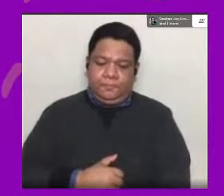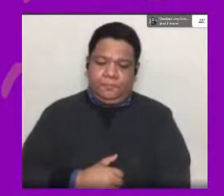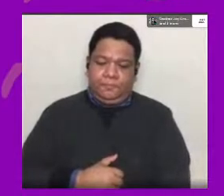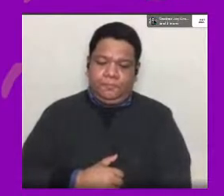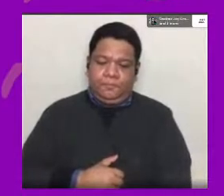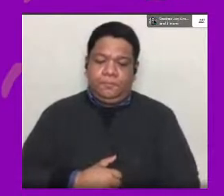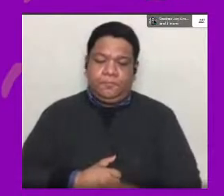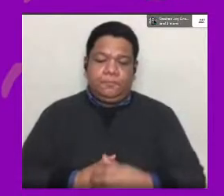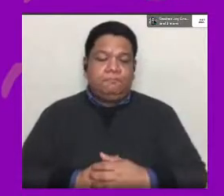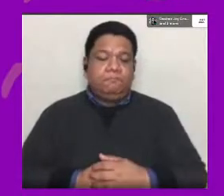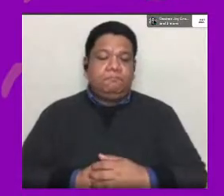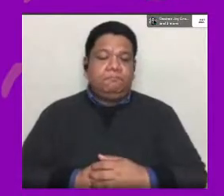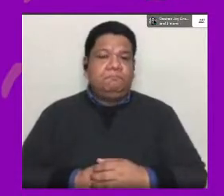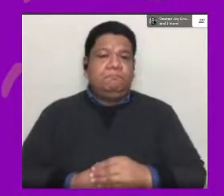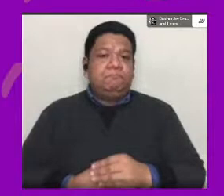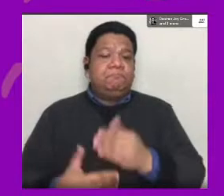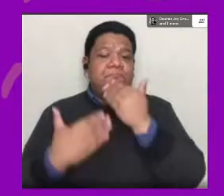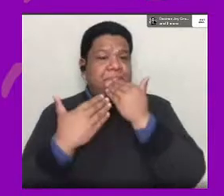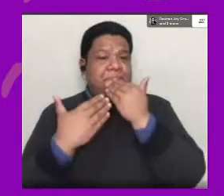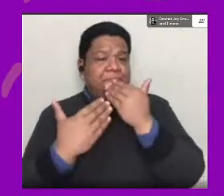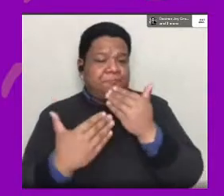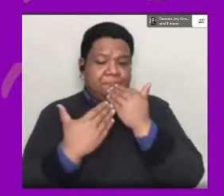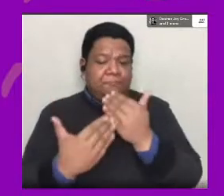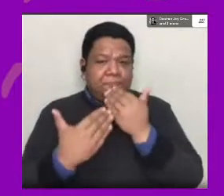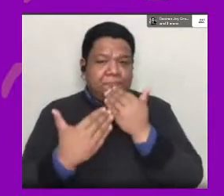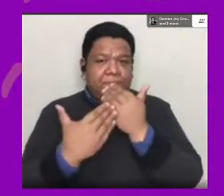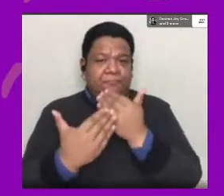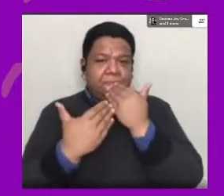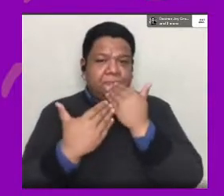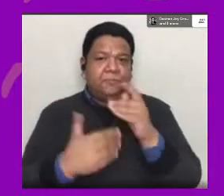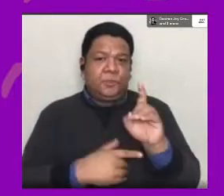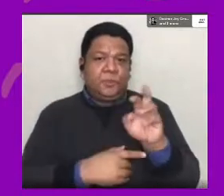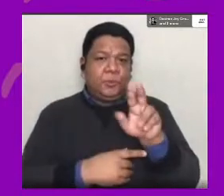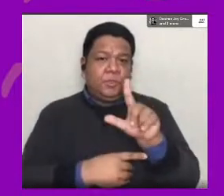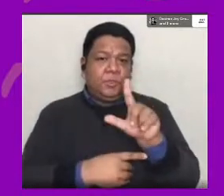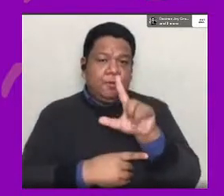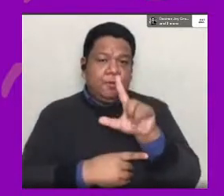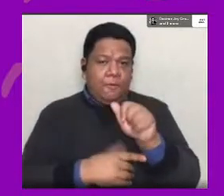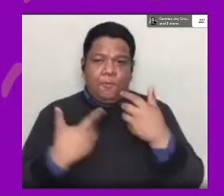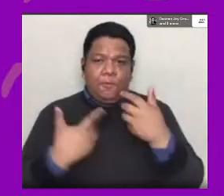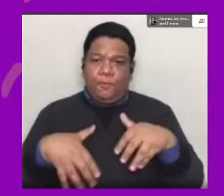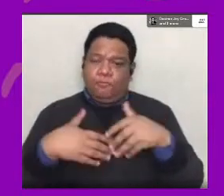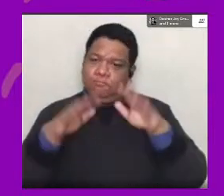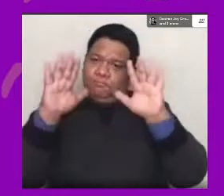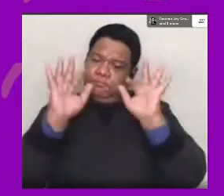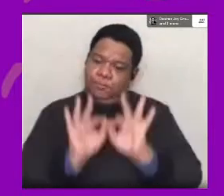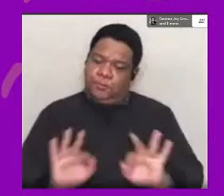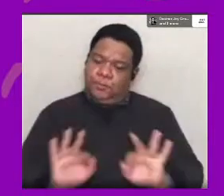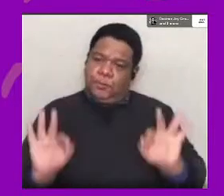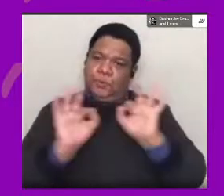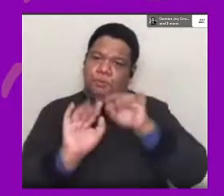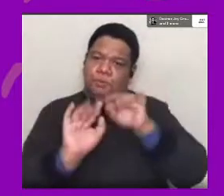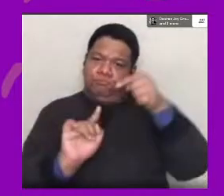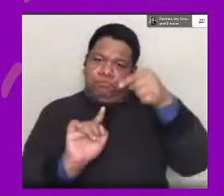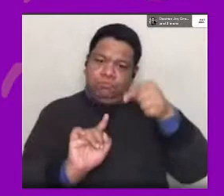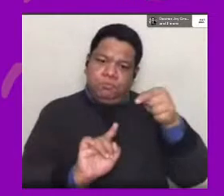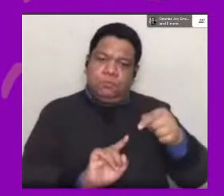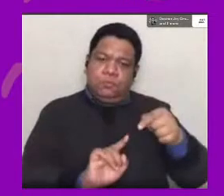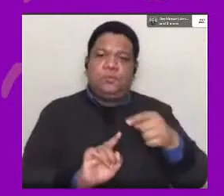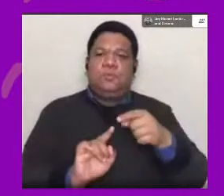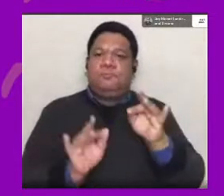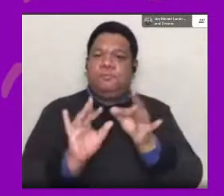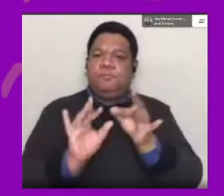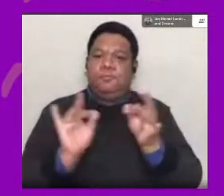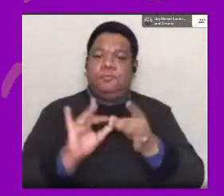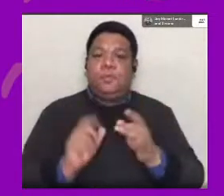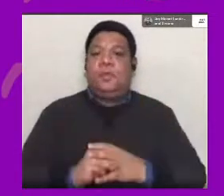Right. Maraming salamat po. Thank you, Dr. Leila, for the incredibly important points that you just raised. As